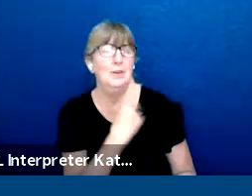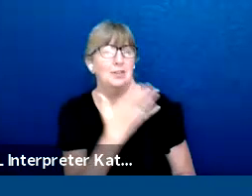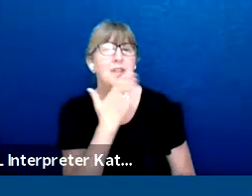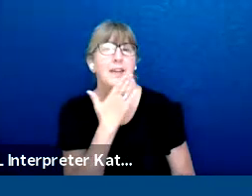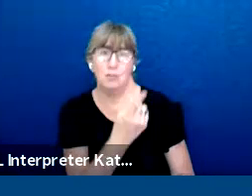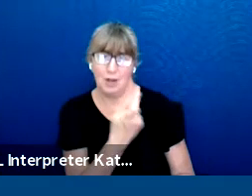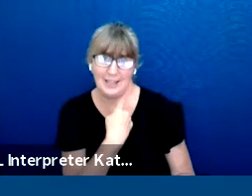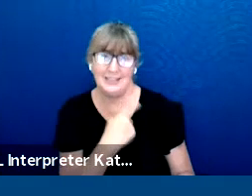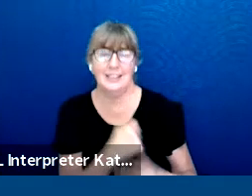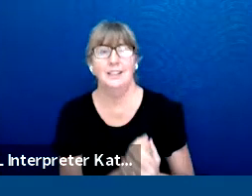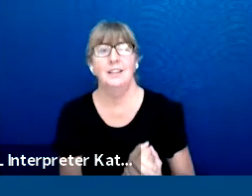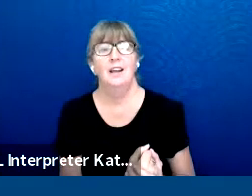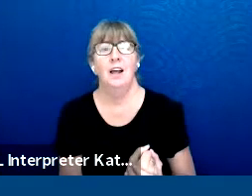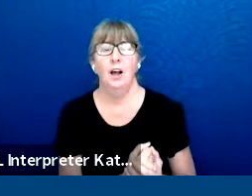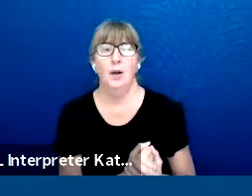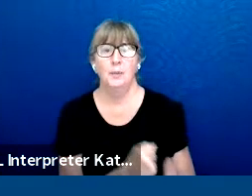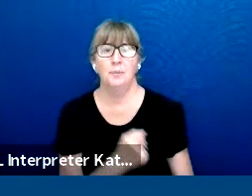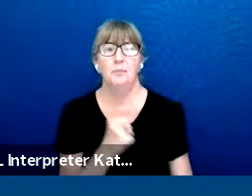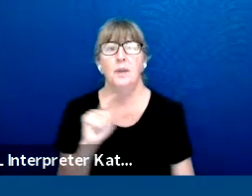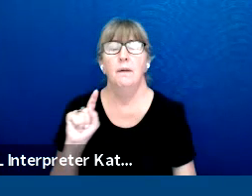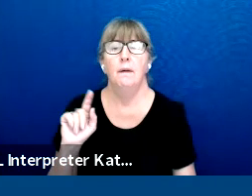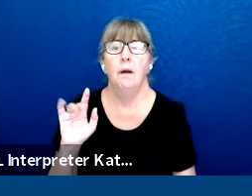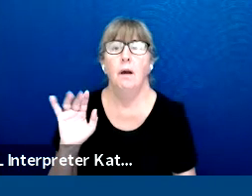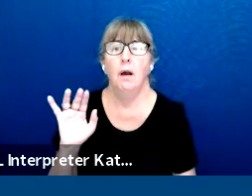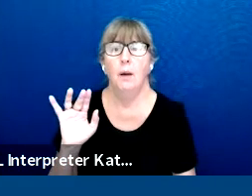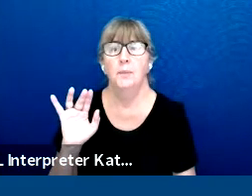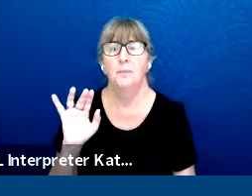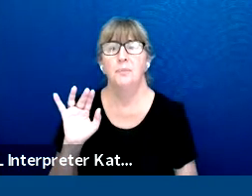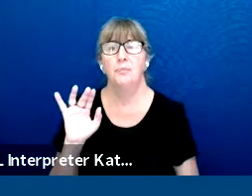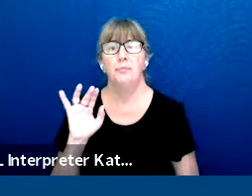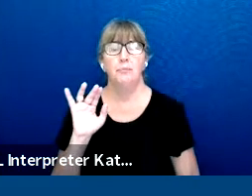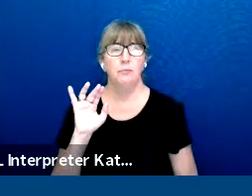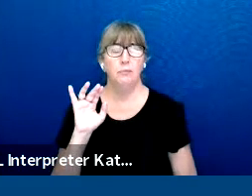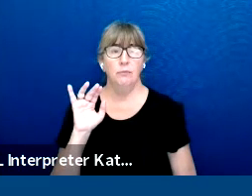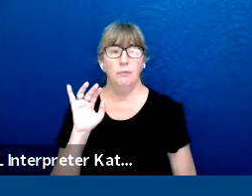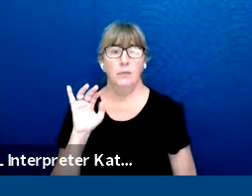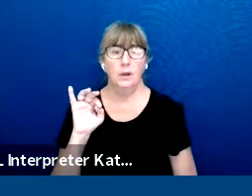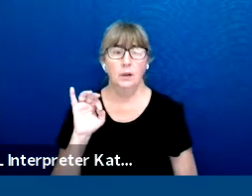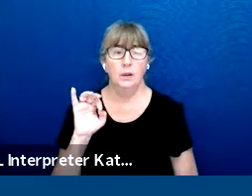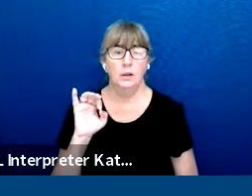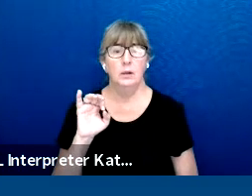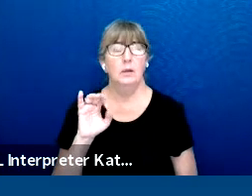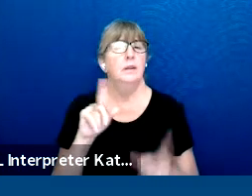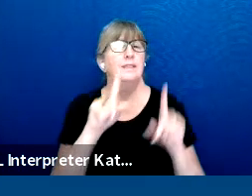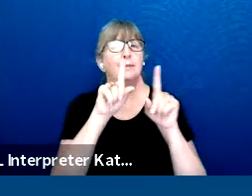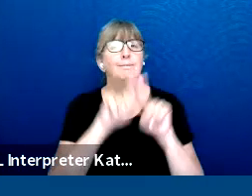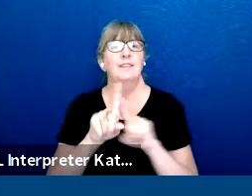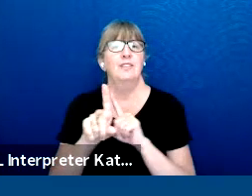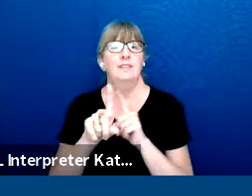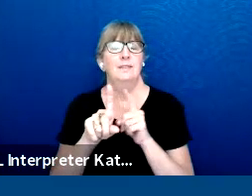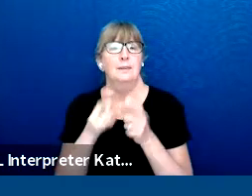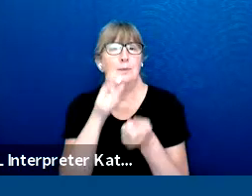it. First of all, there are very specific definitions for